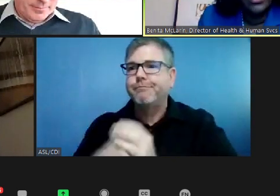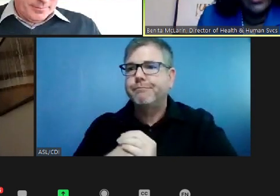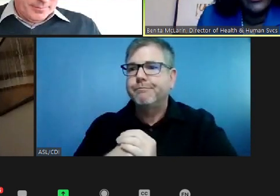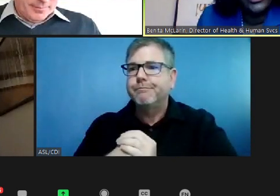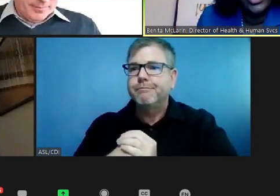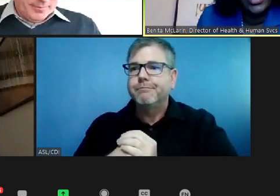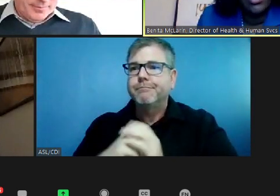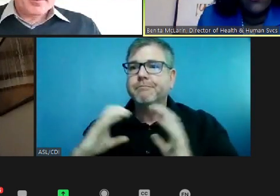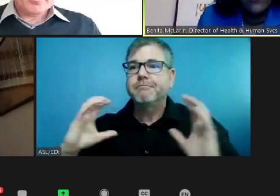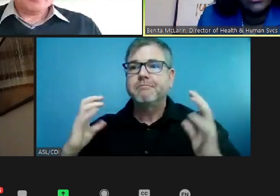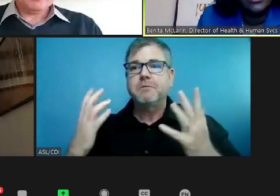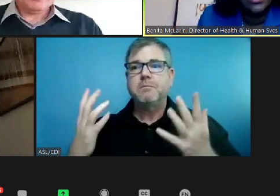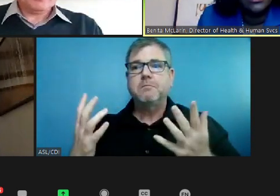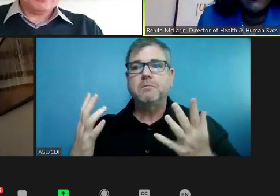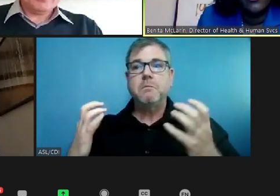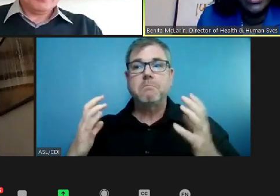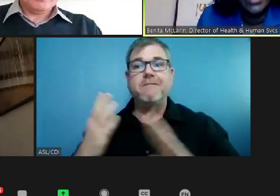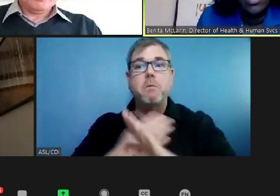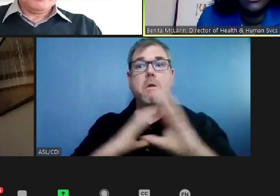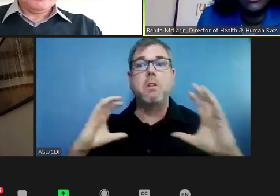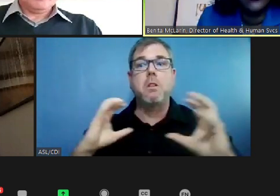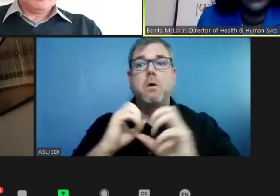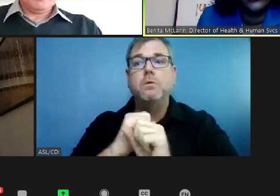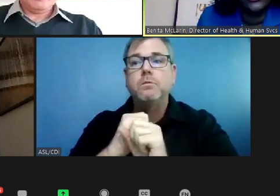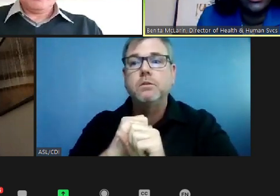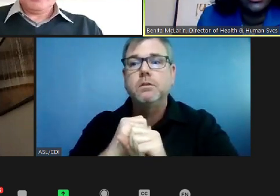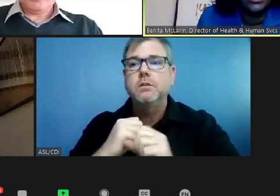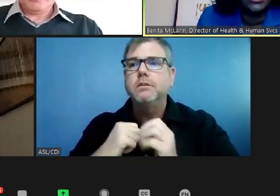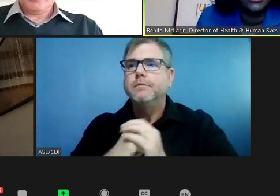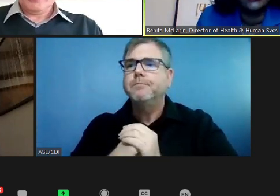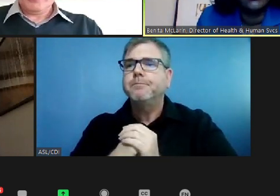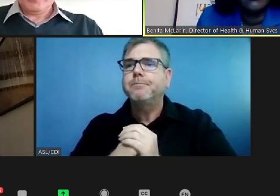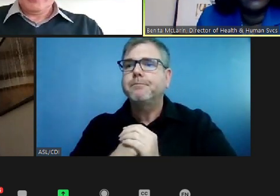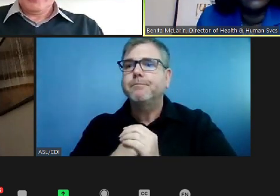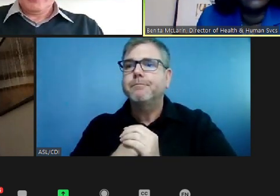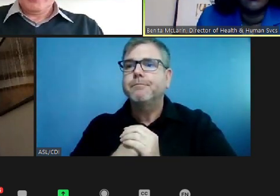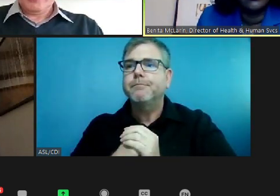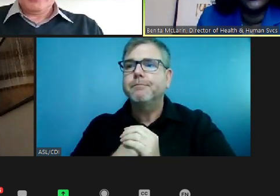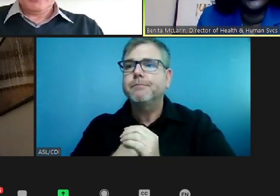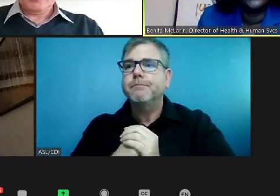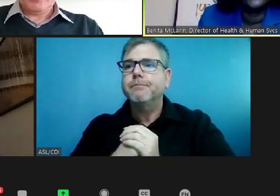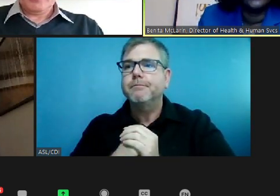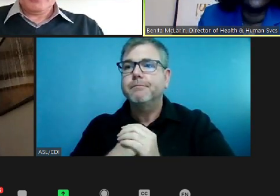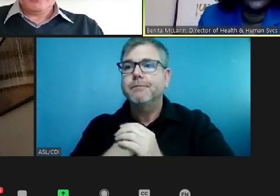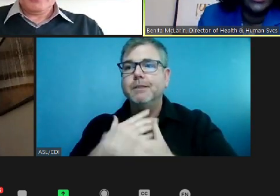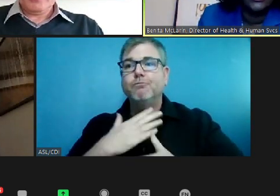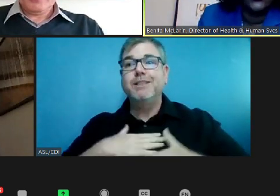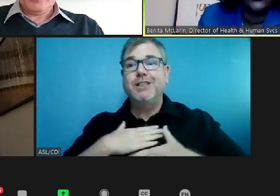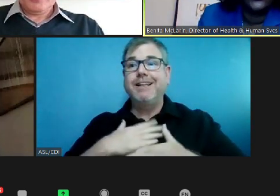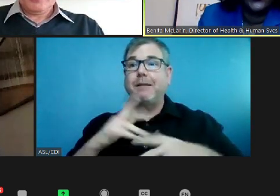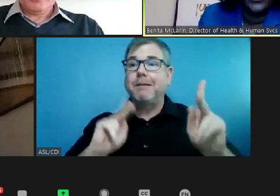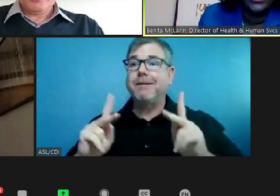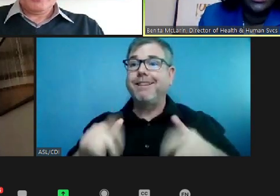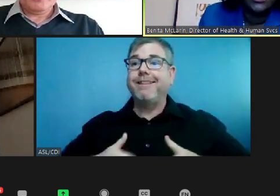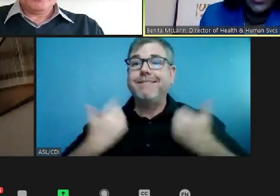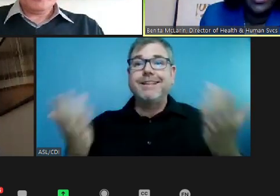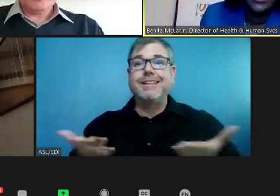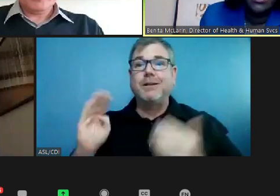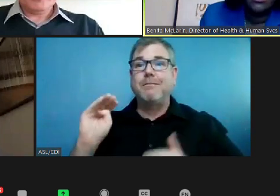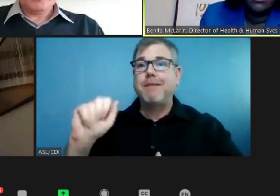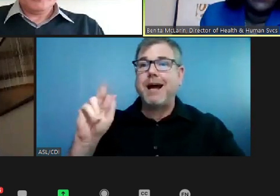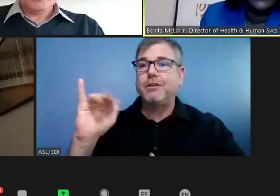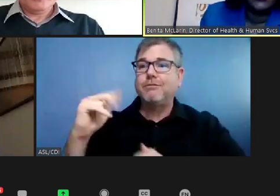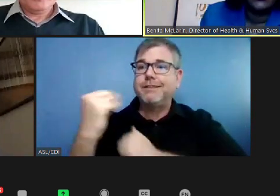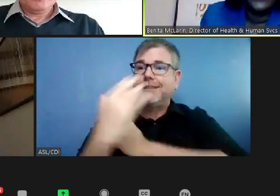we really appreciate all the residents of Marin County, their interest in these issues and what they can do to